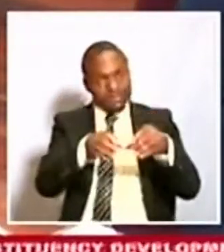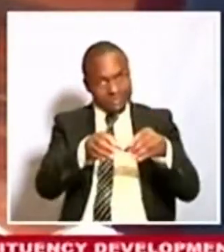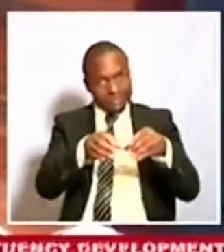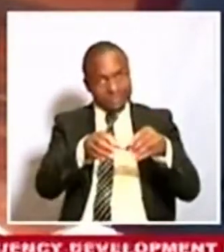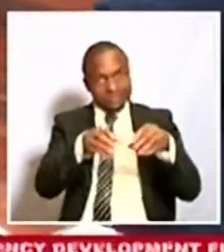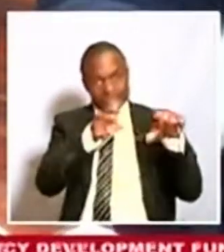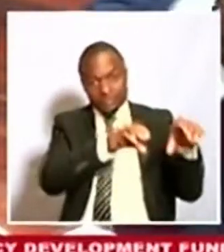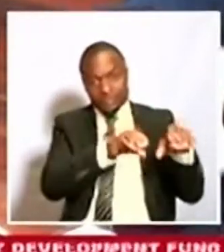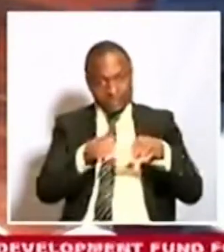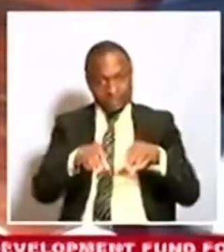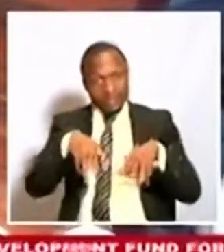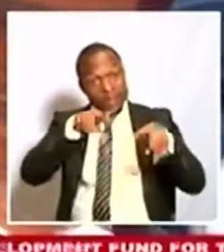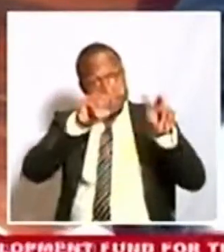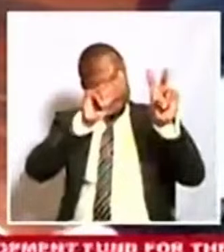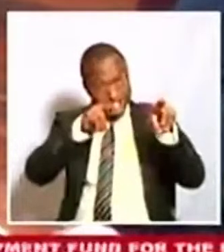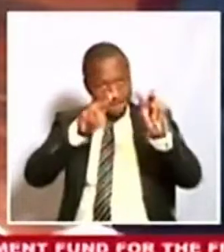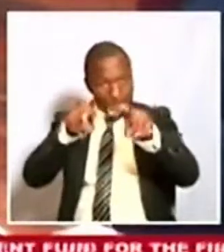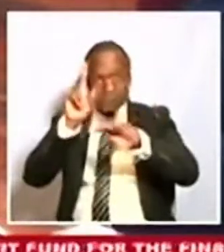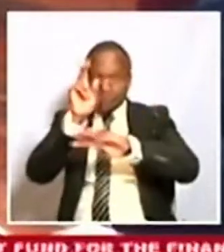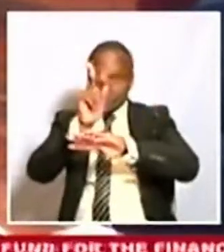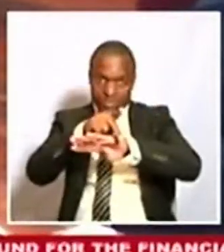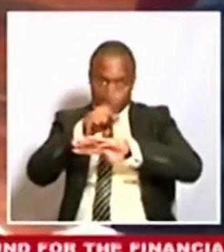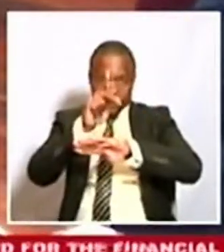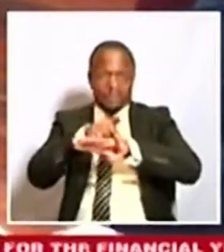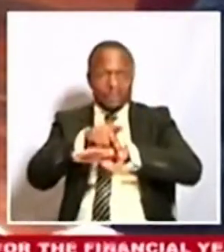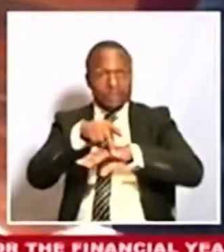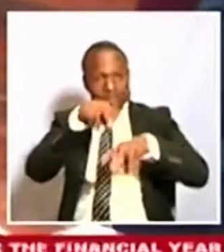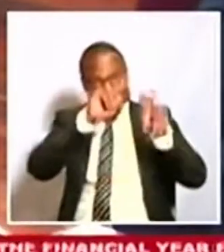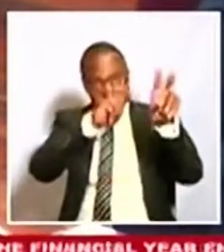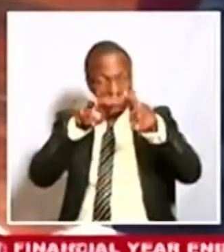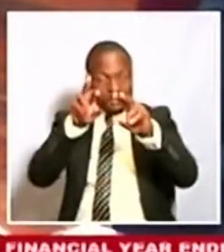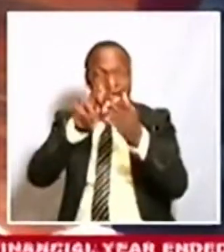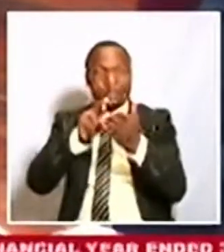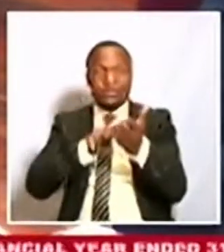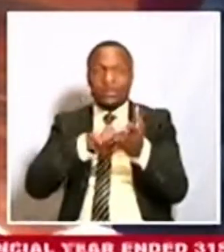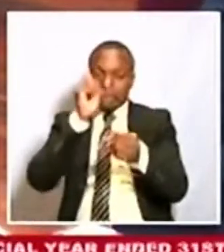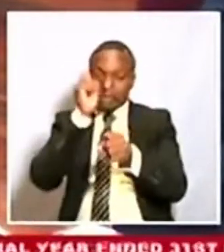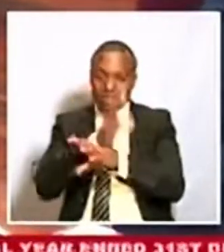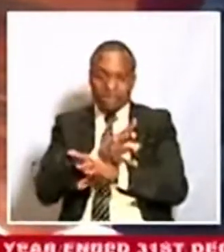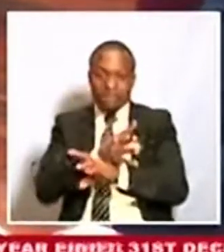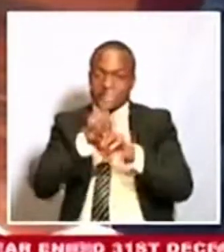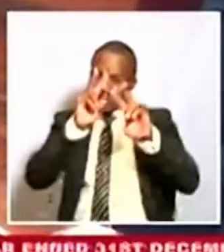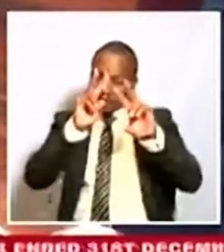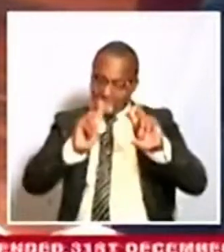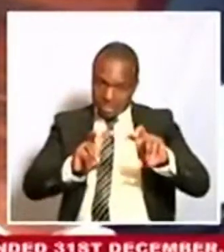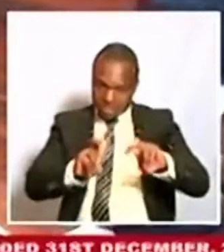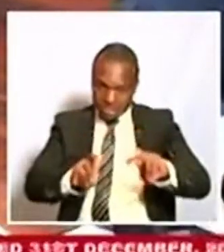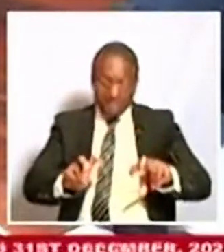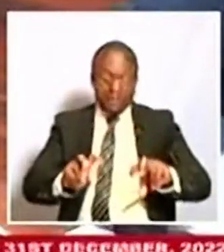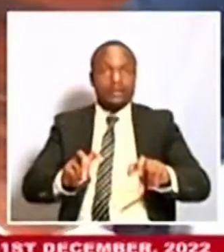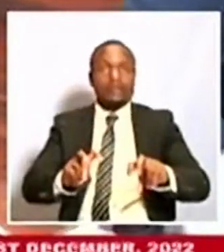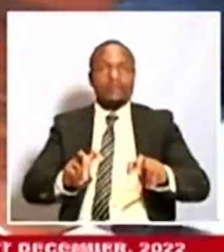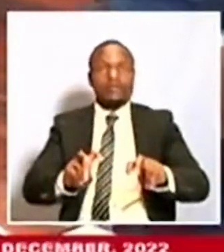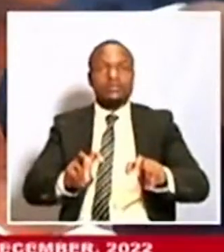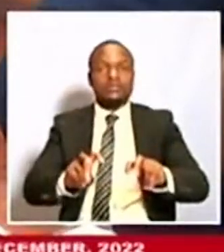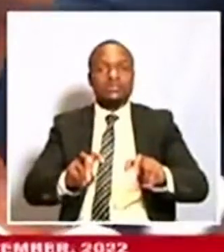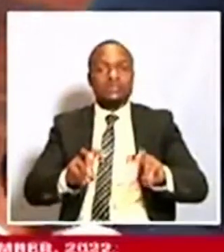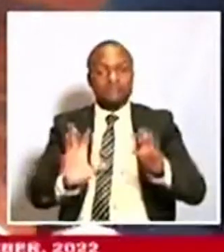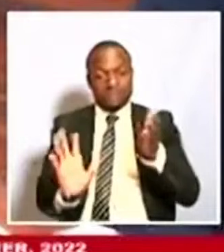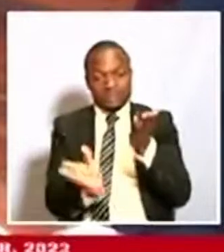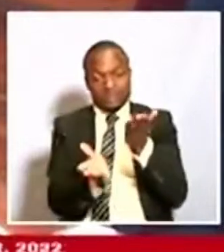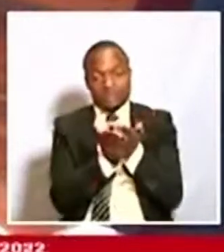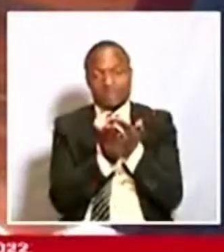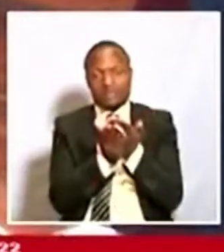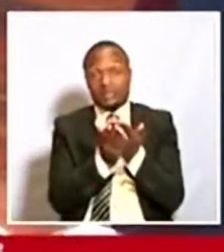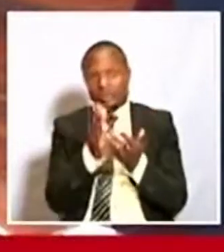been undertaking monitoring of the projects. The monitoring reports are available for verification on